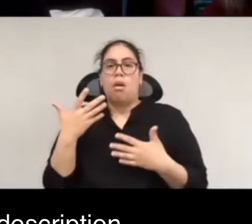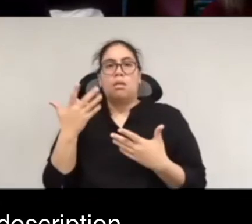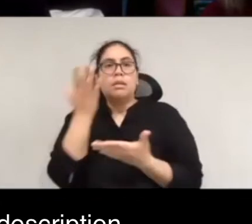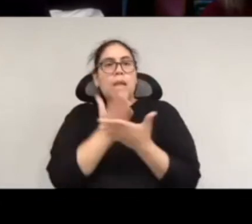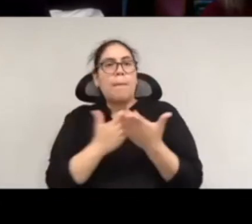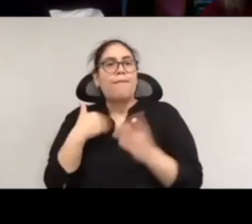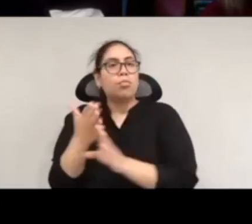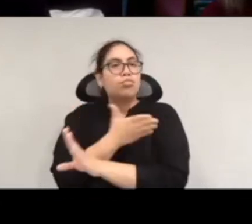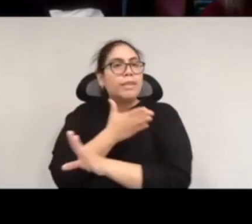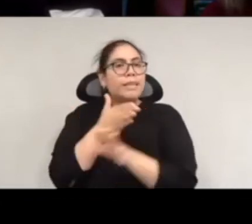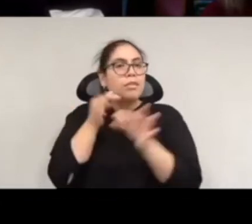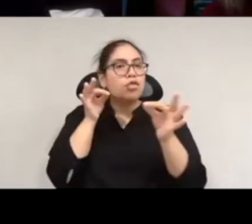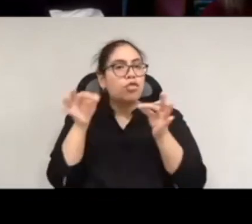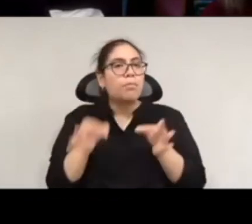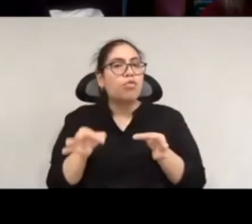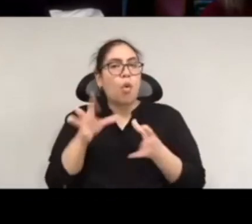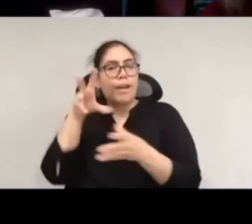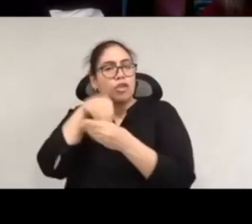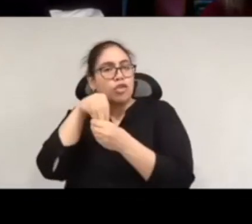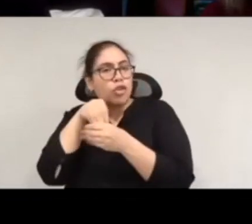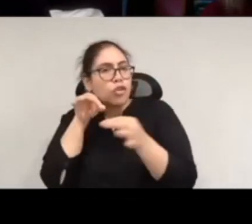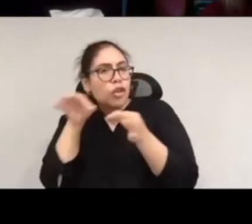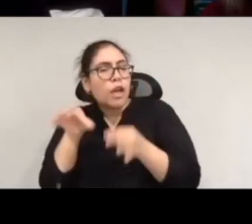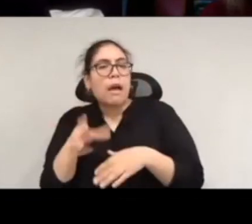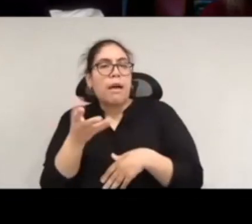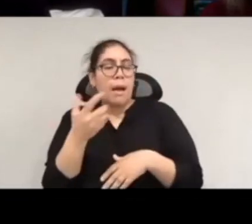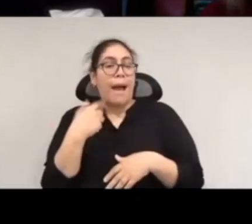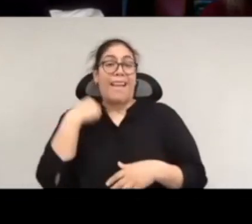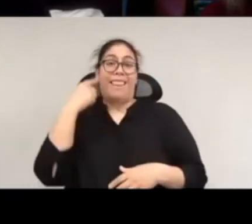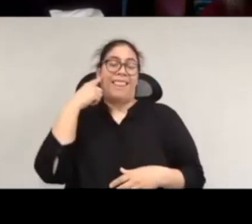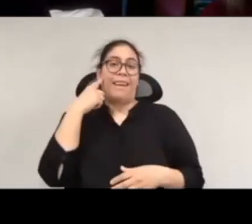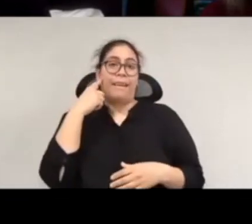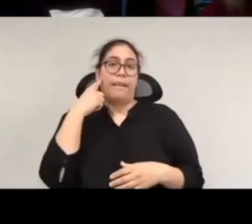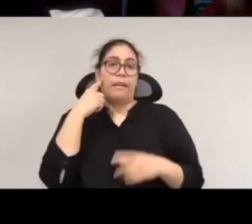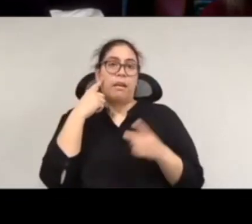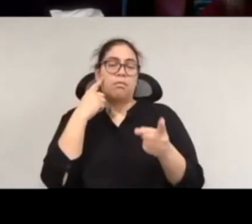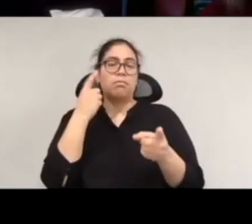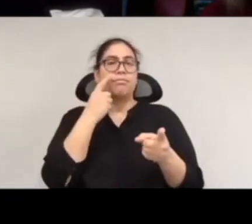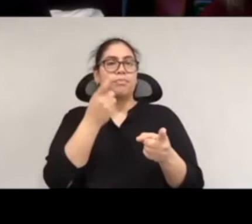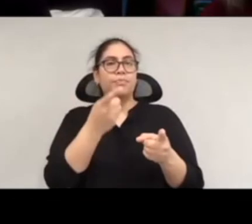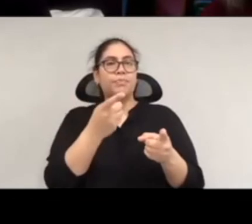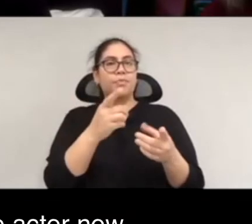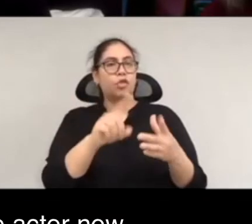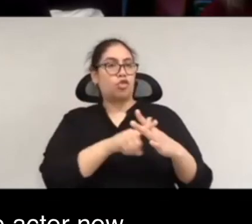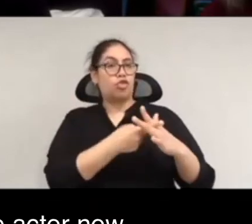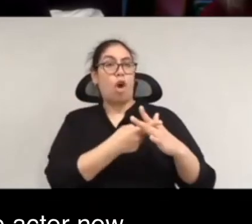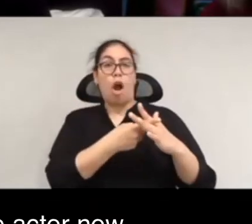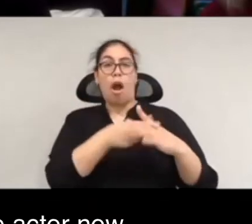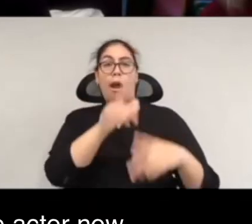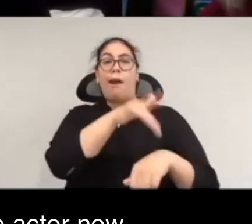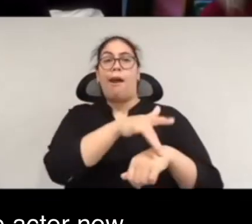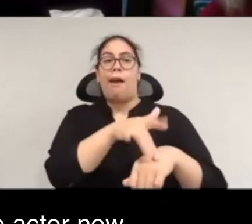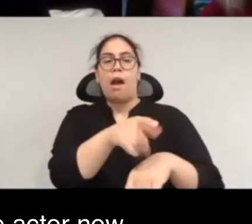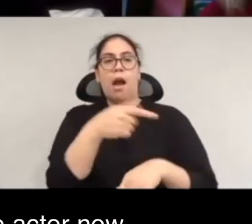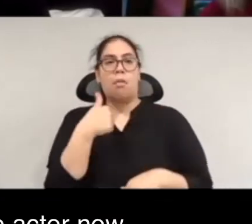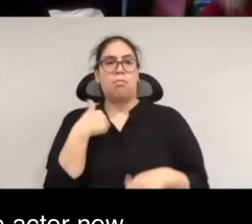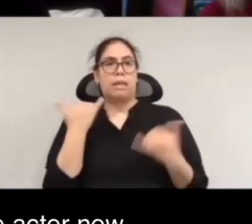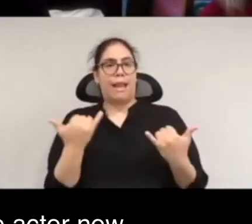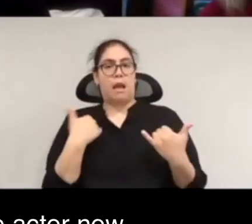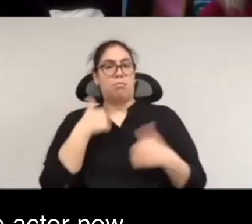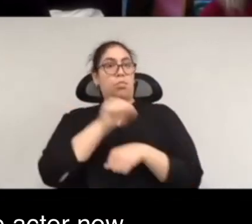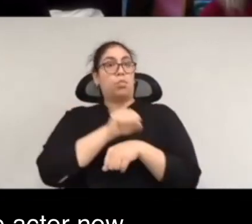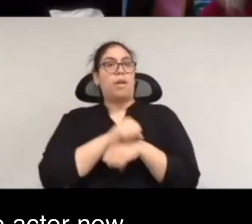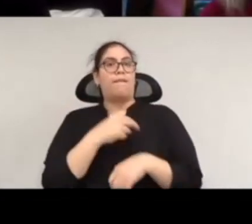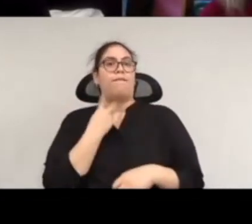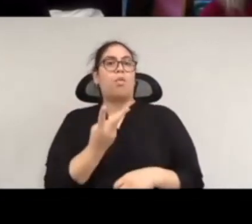pre-description. But I think that what you were sort of starting to allude to is, I've been a voice actor now for well over